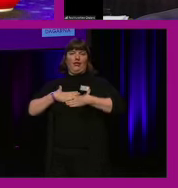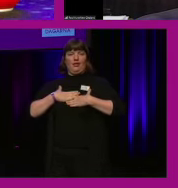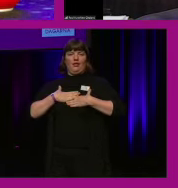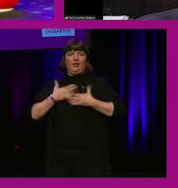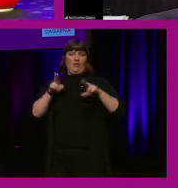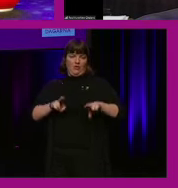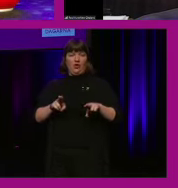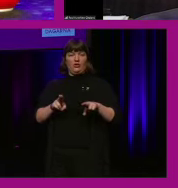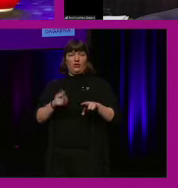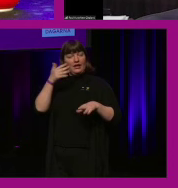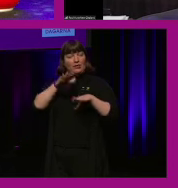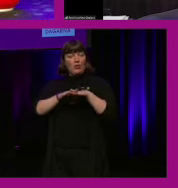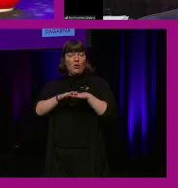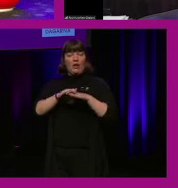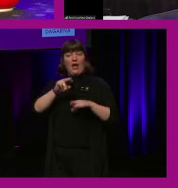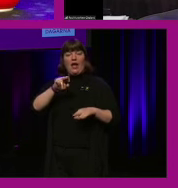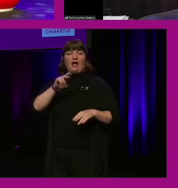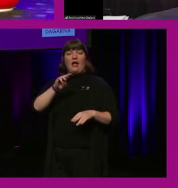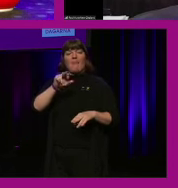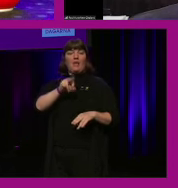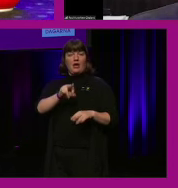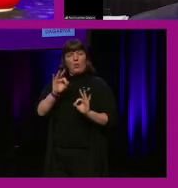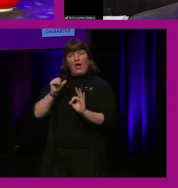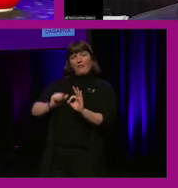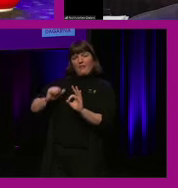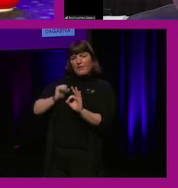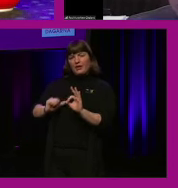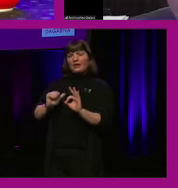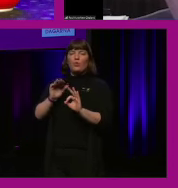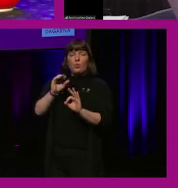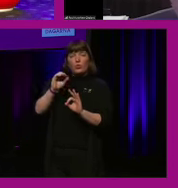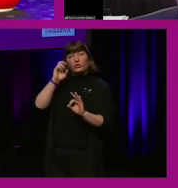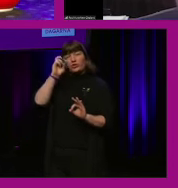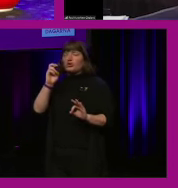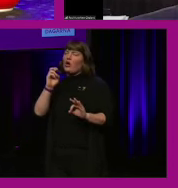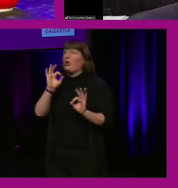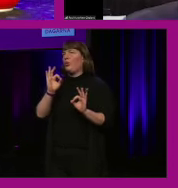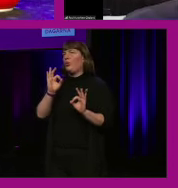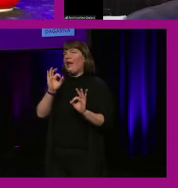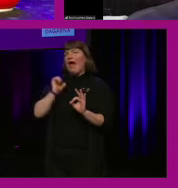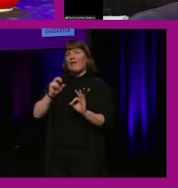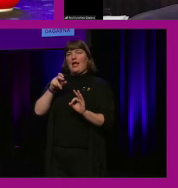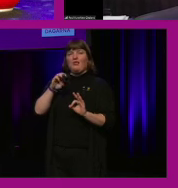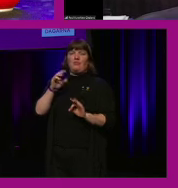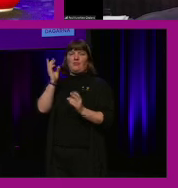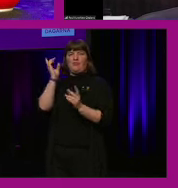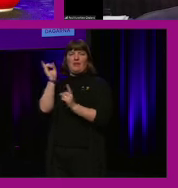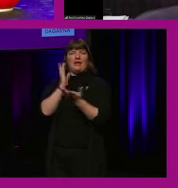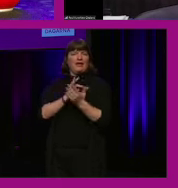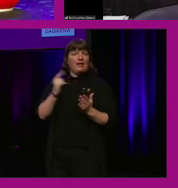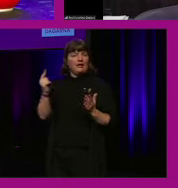Human rights implementation began to be, human rights implementation was often